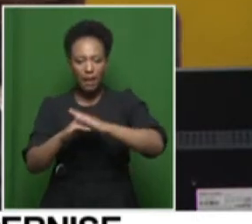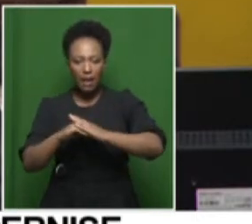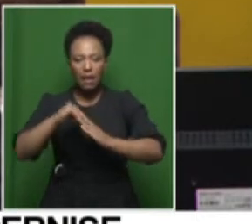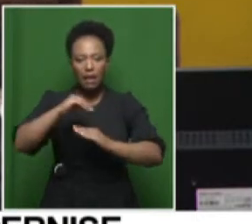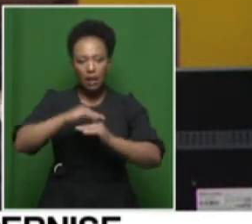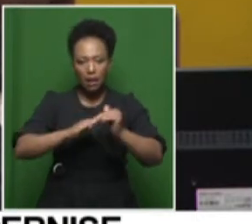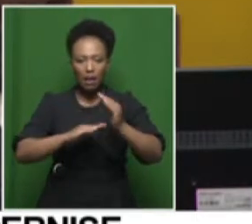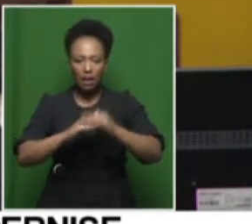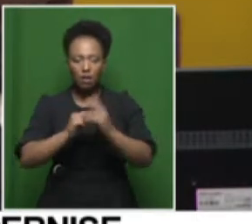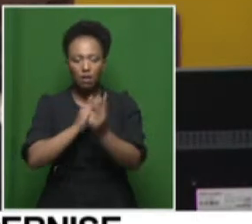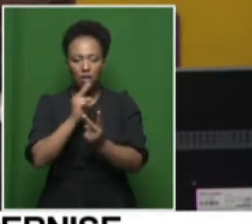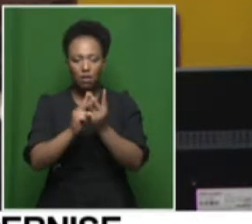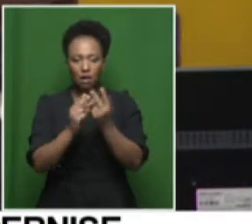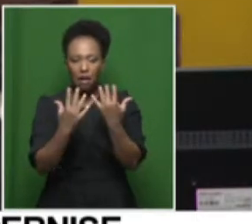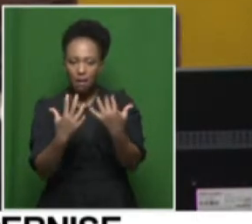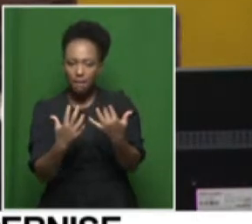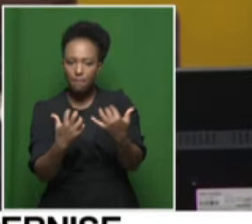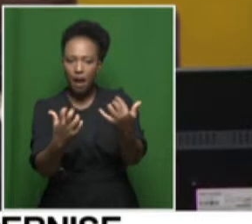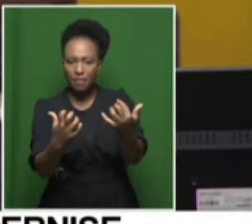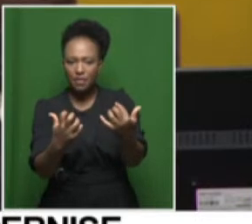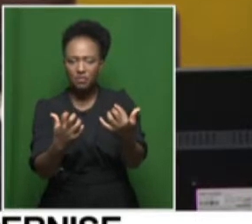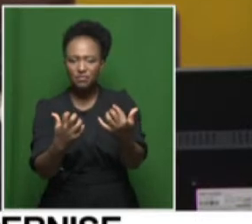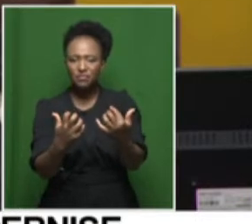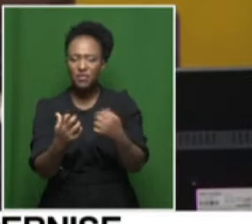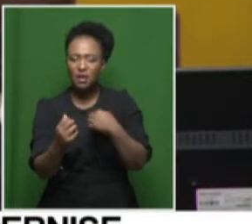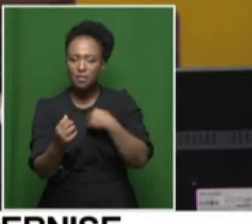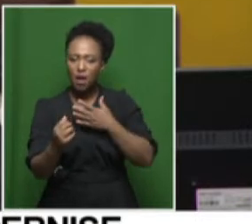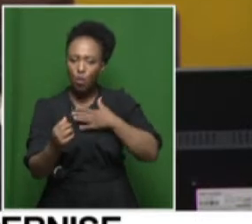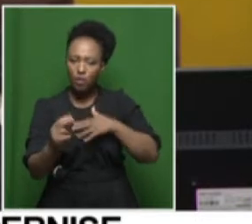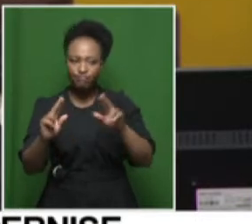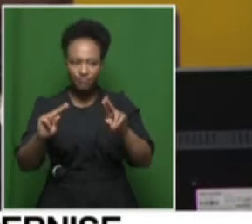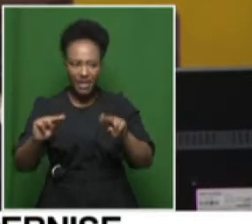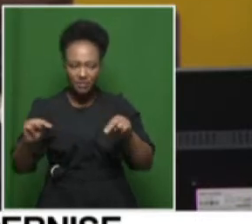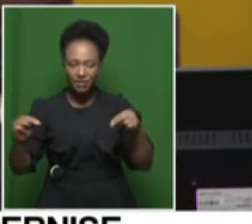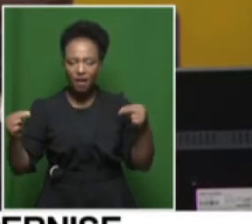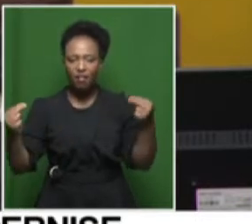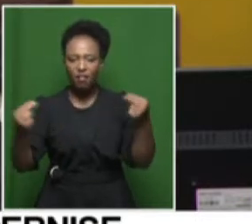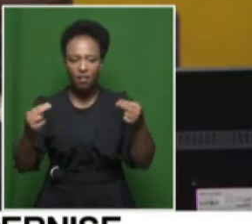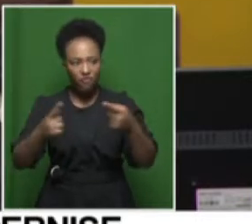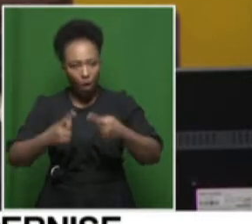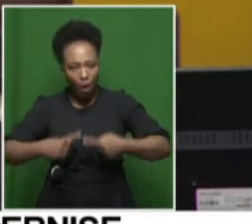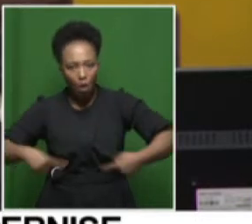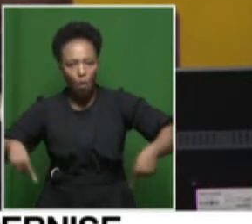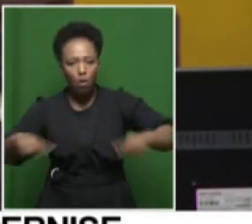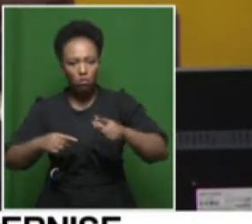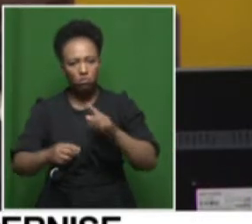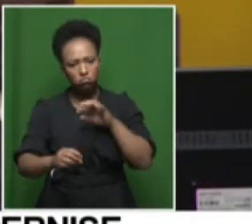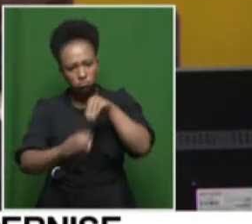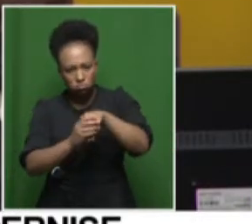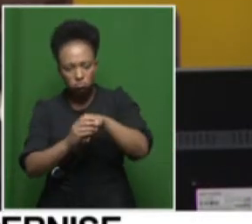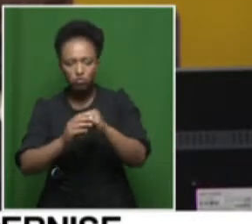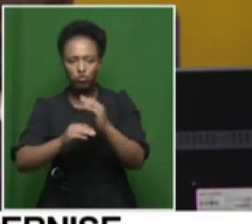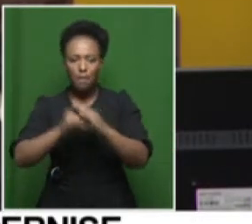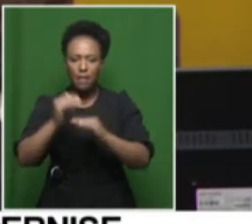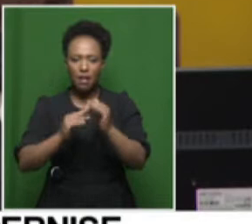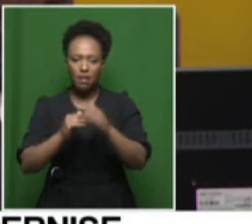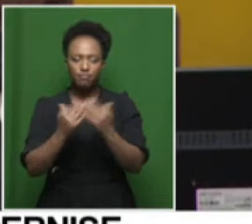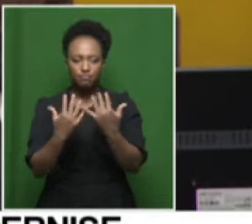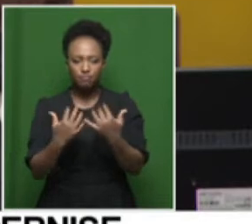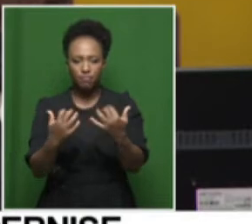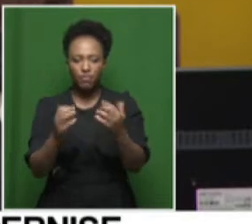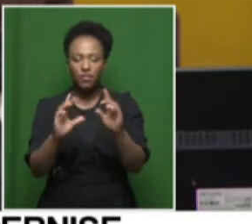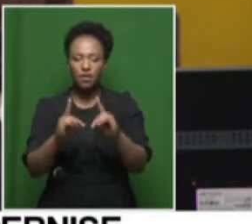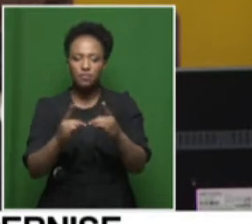Parliament. I'm looking forward to truly a national effort for this. The Department of